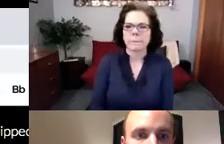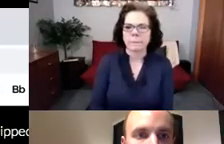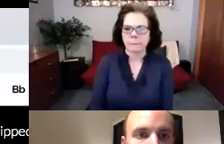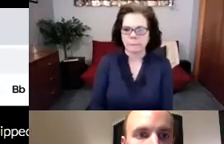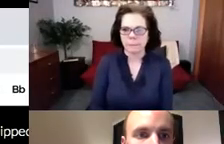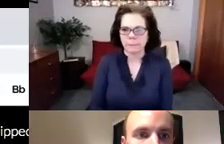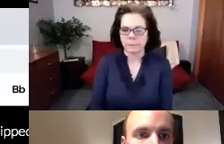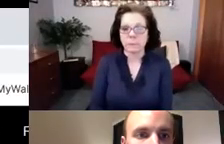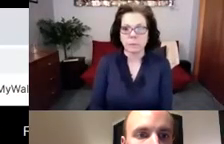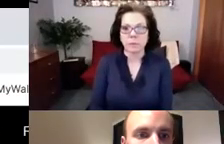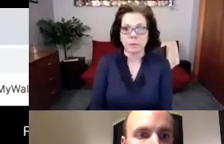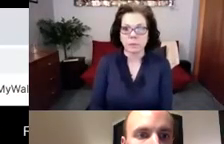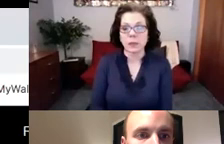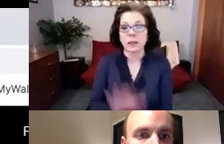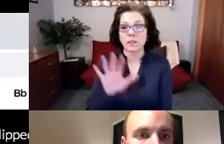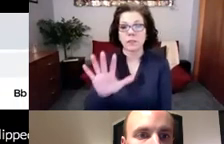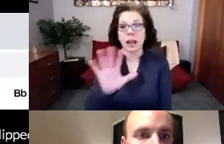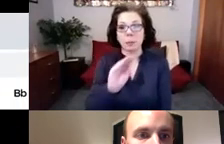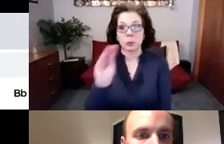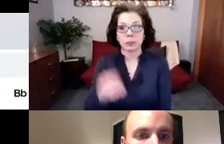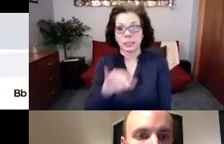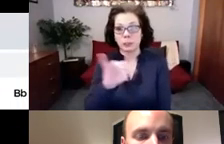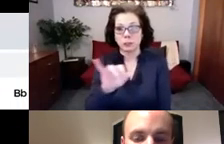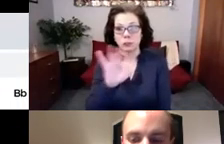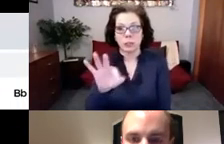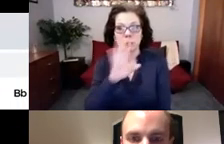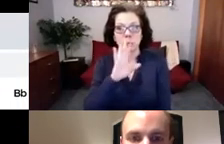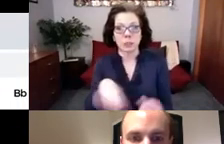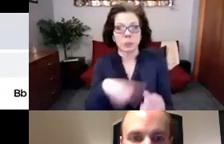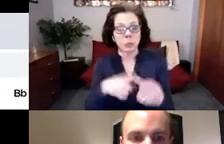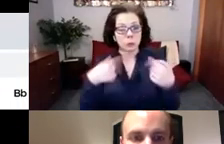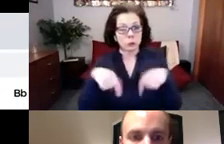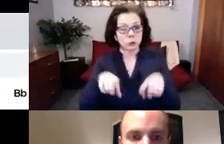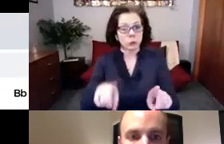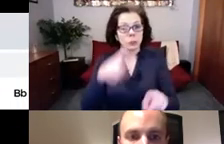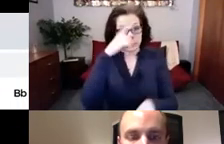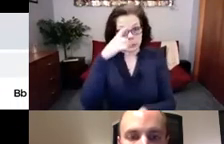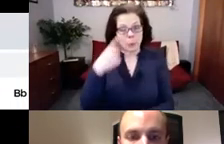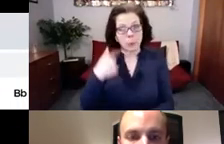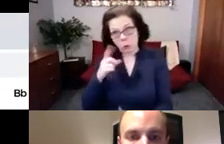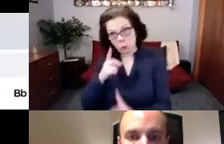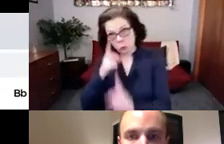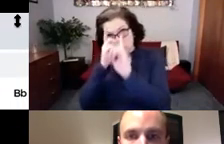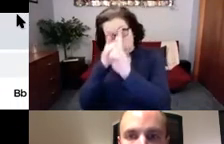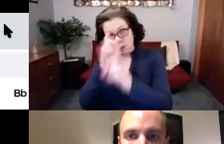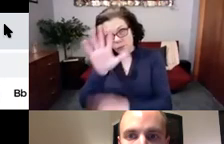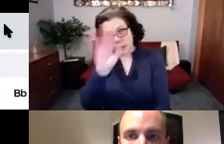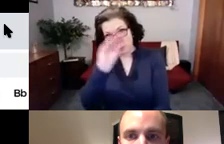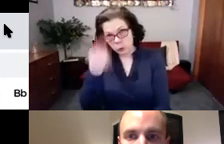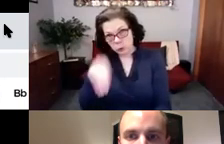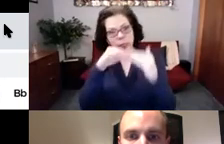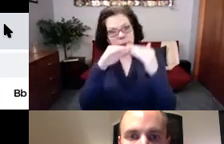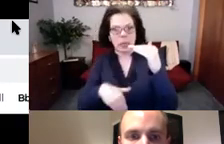that Jeffrey's referring to is during the course of the summer, that was the threshold that was being provided as guidance for